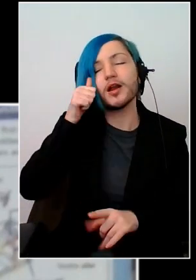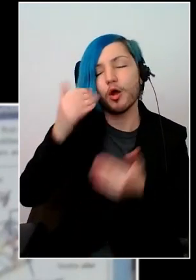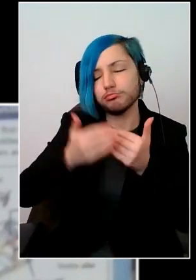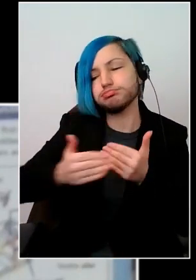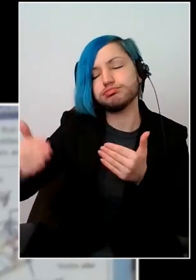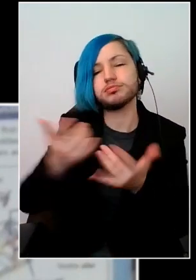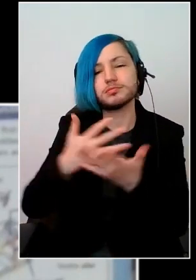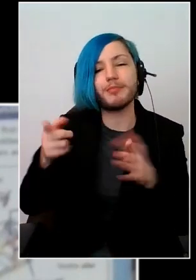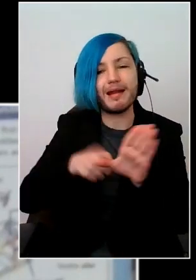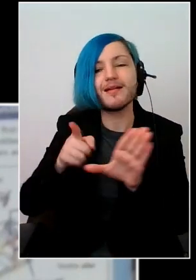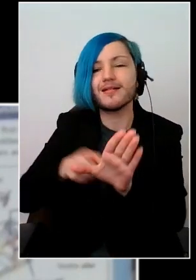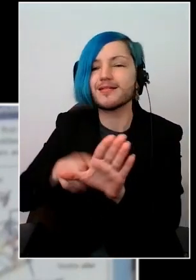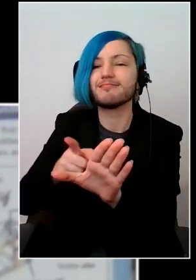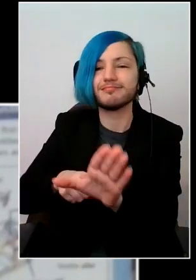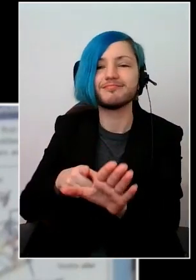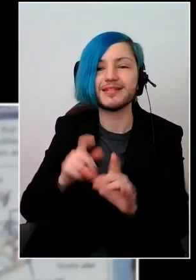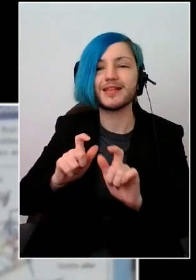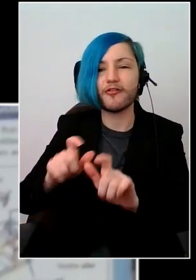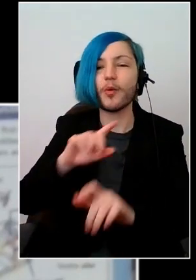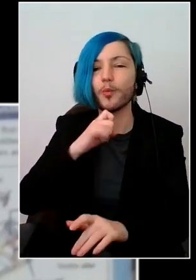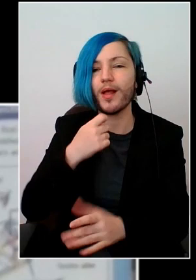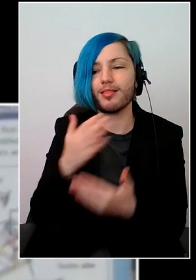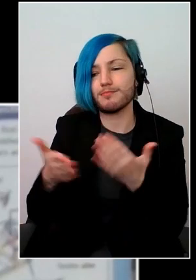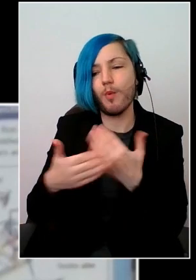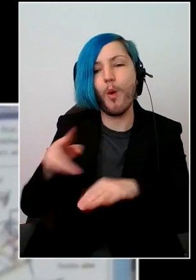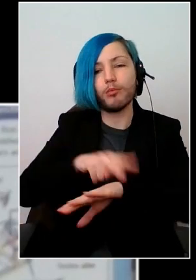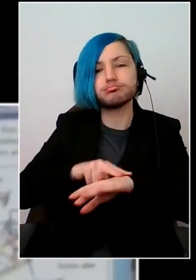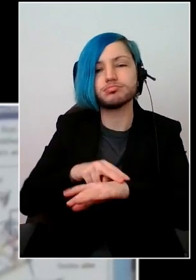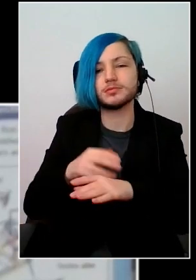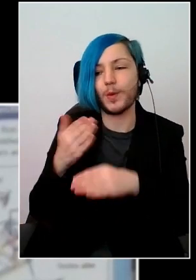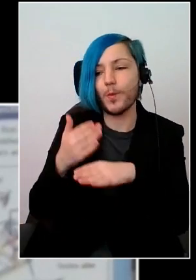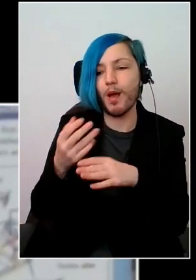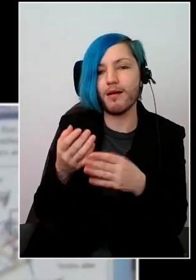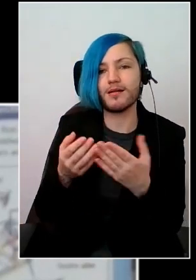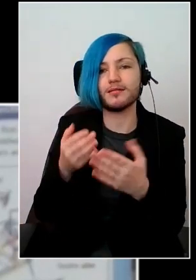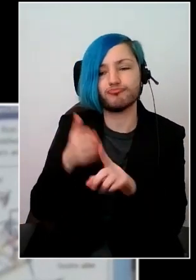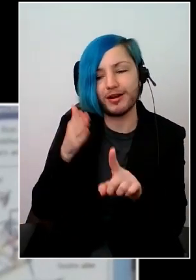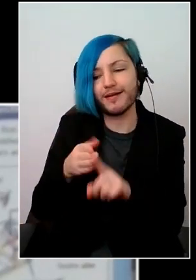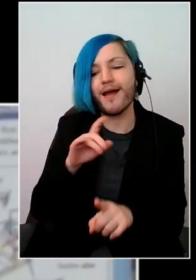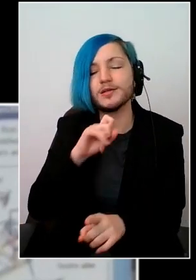more apprentices are going to win it and be recognised for their work and opportunities that they've had.